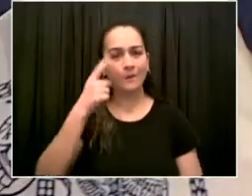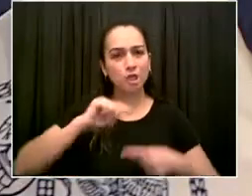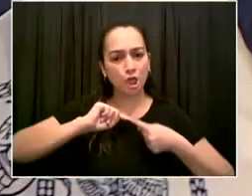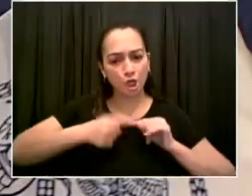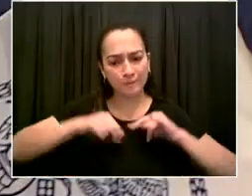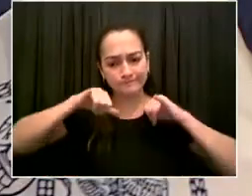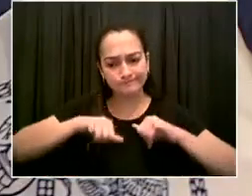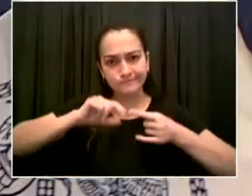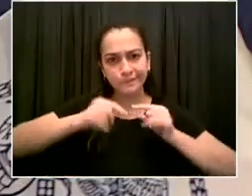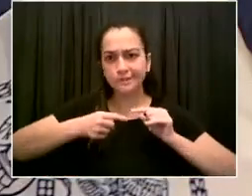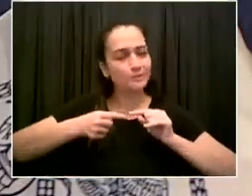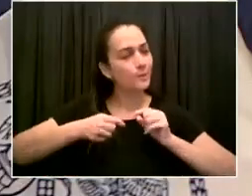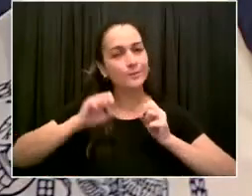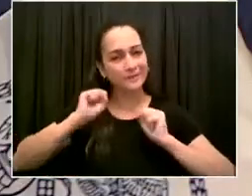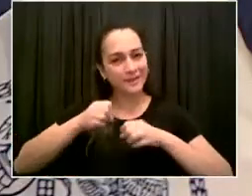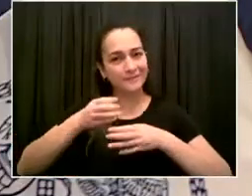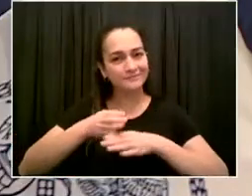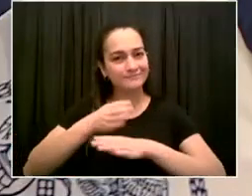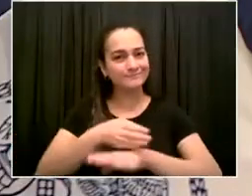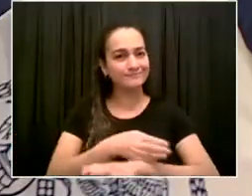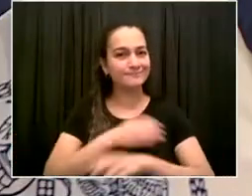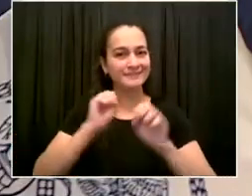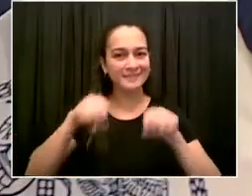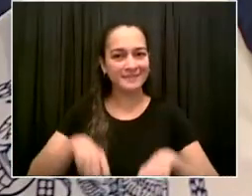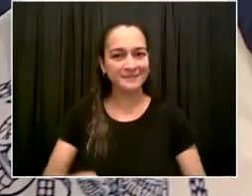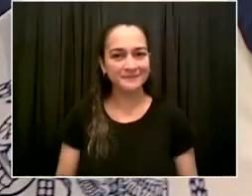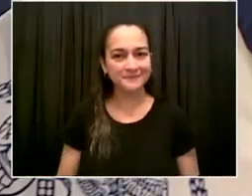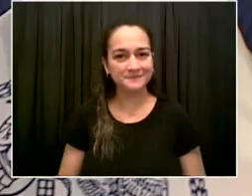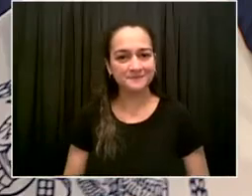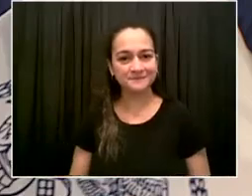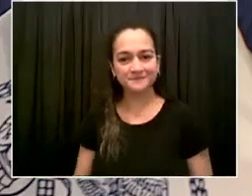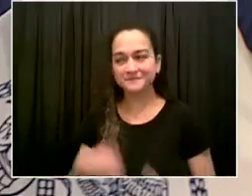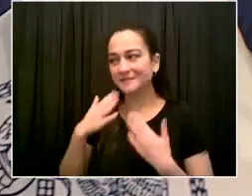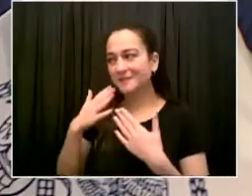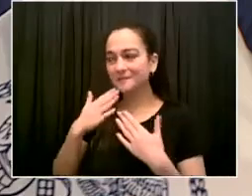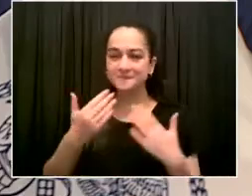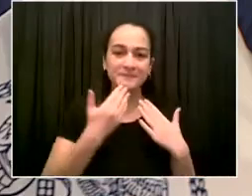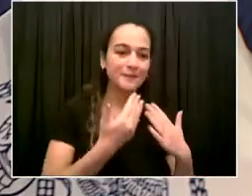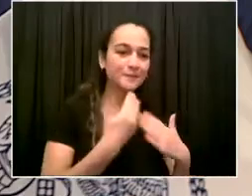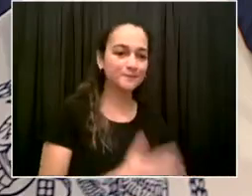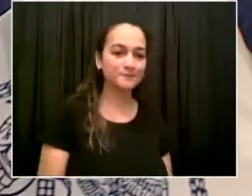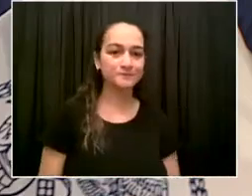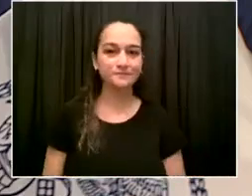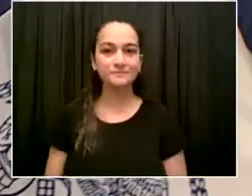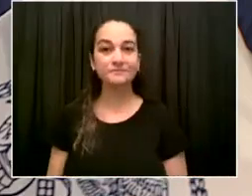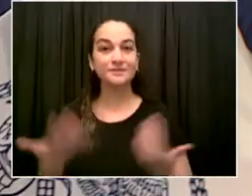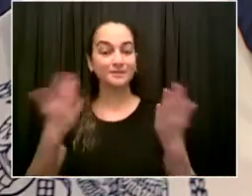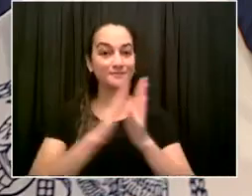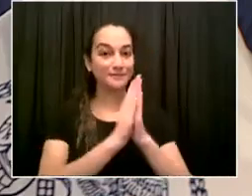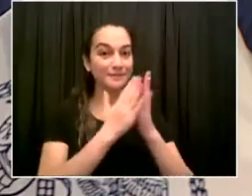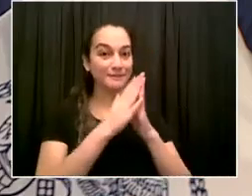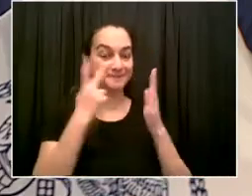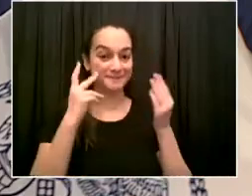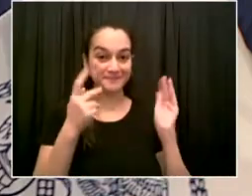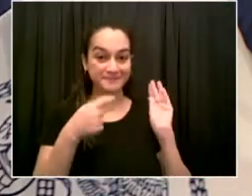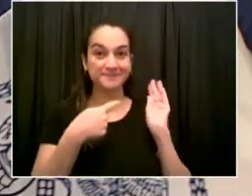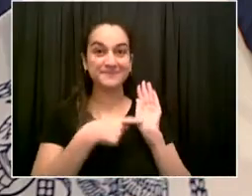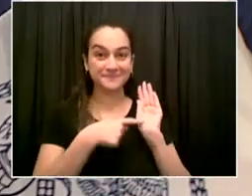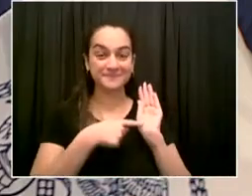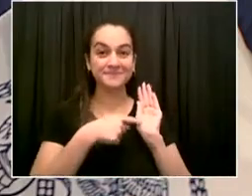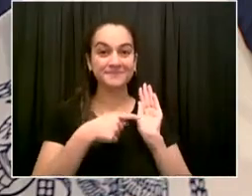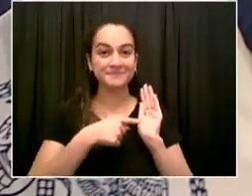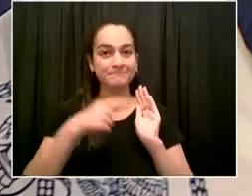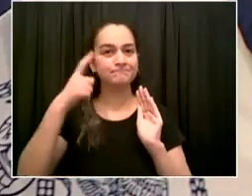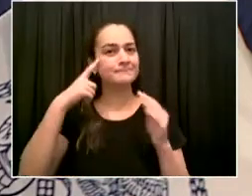Thank you for the opportunity. So everyone, there it is, Mental Health for All. Says it all, an amazing